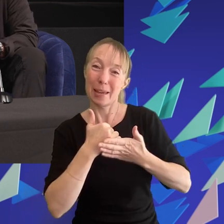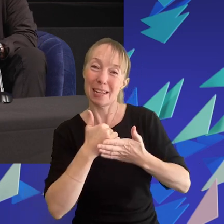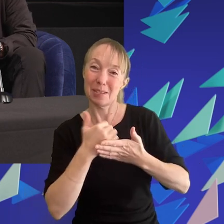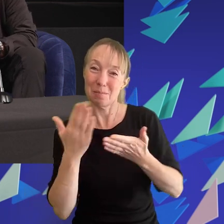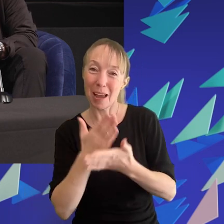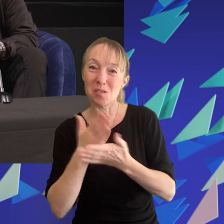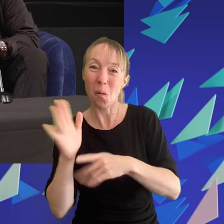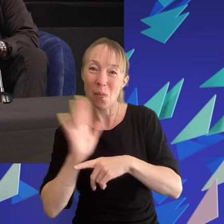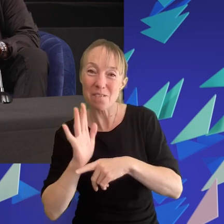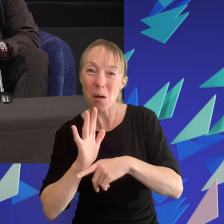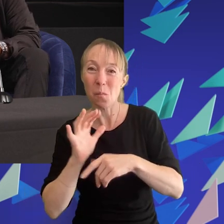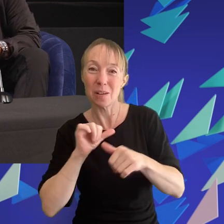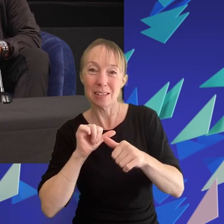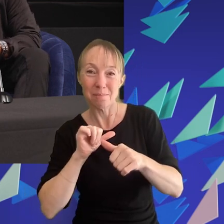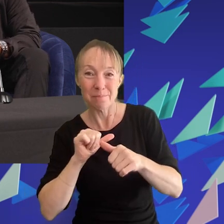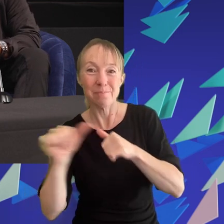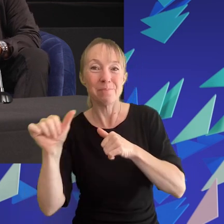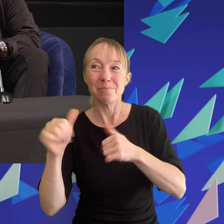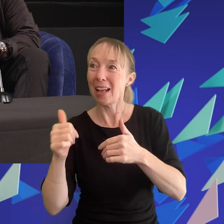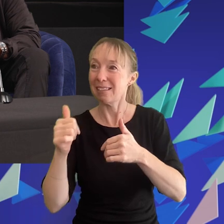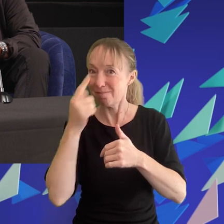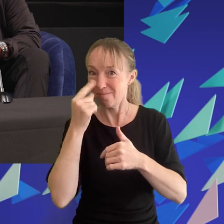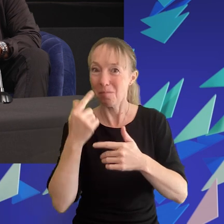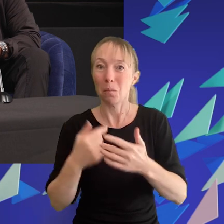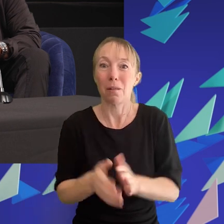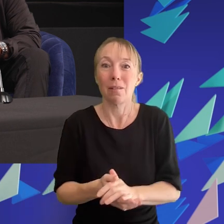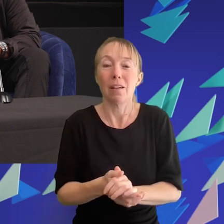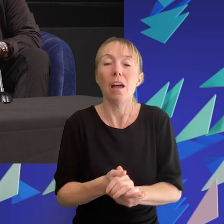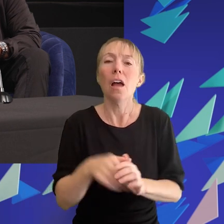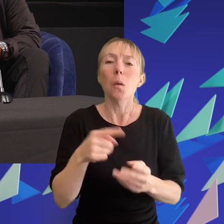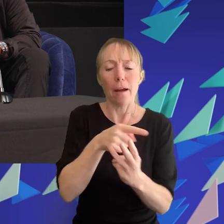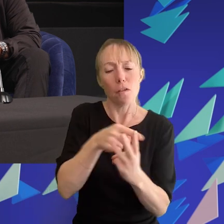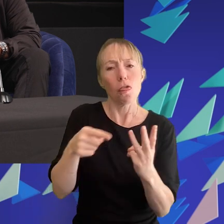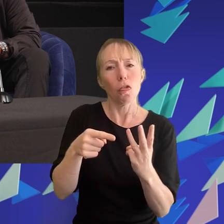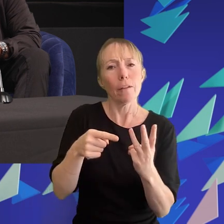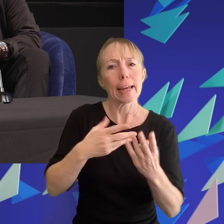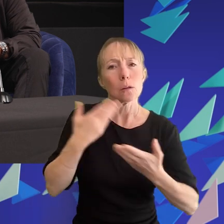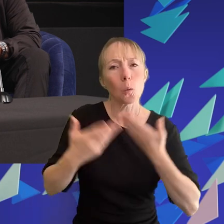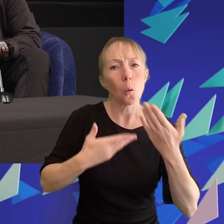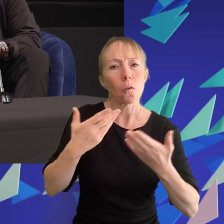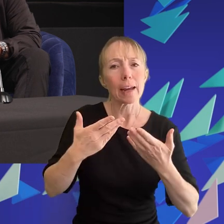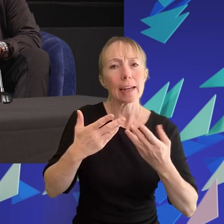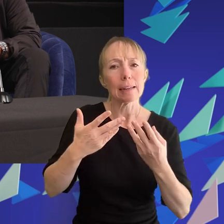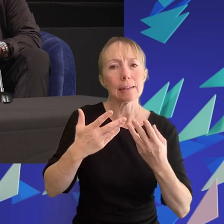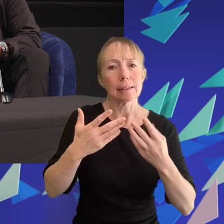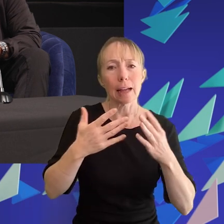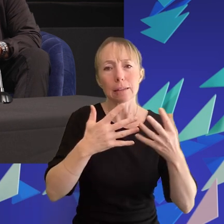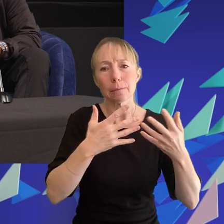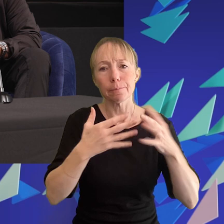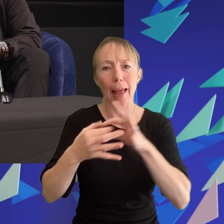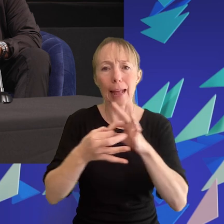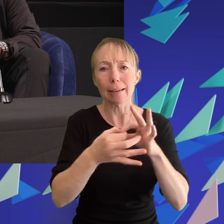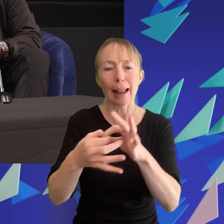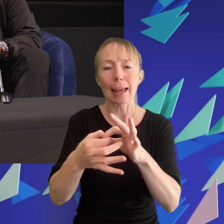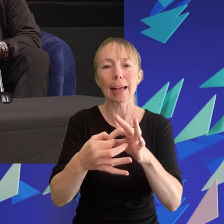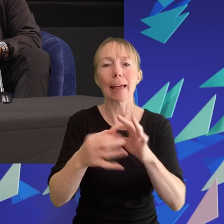Now, you go from having these three stories interlinking to moving on to 21 grams.